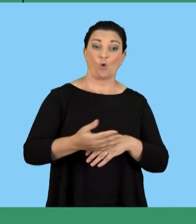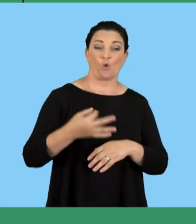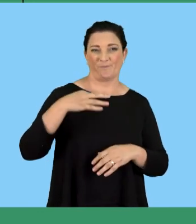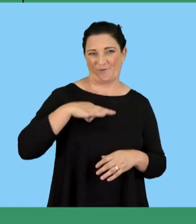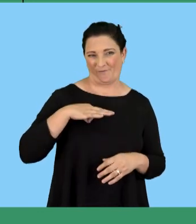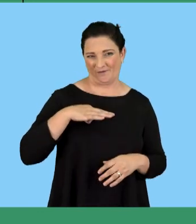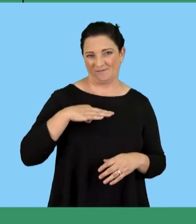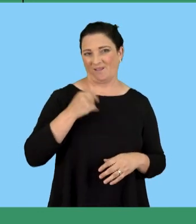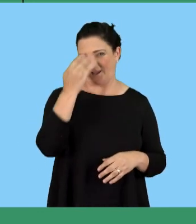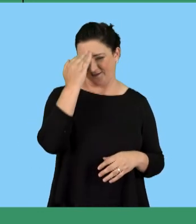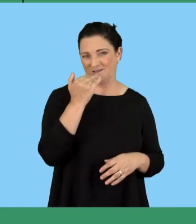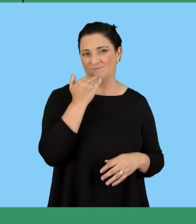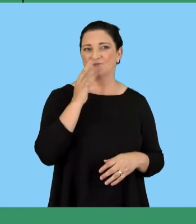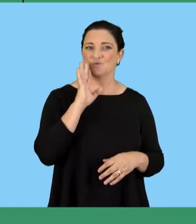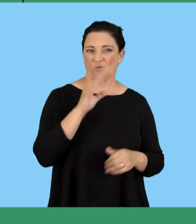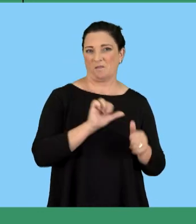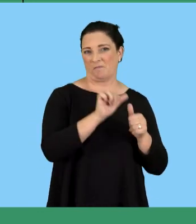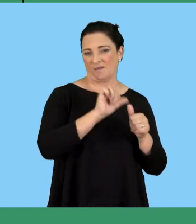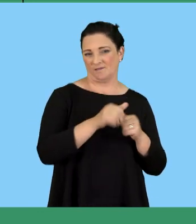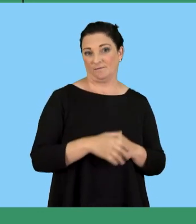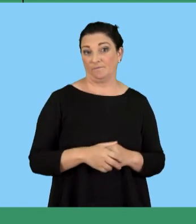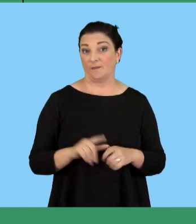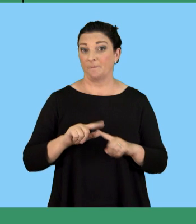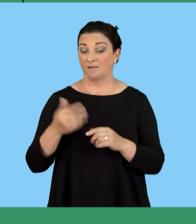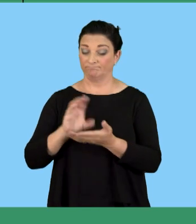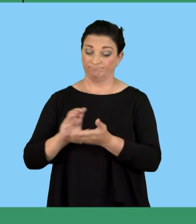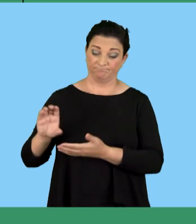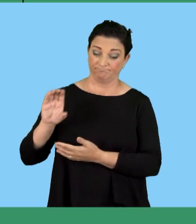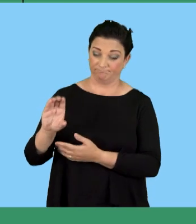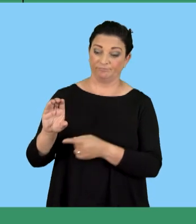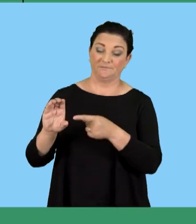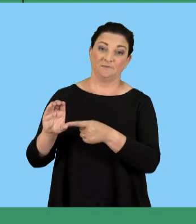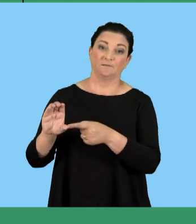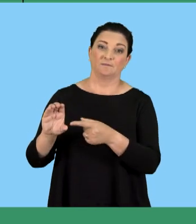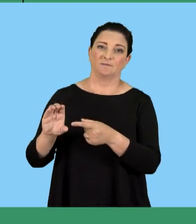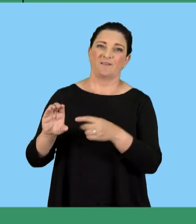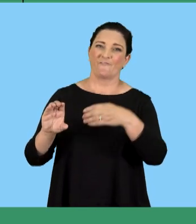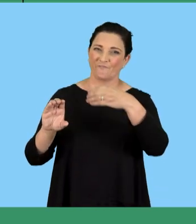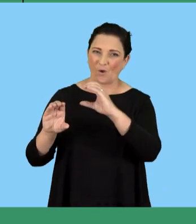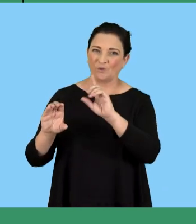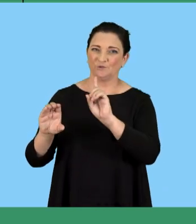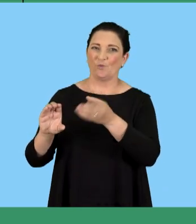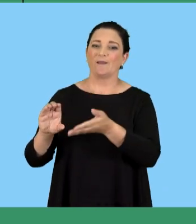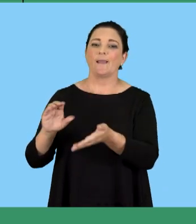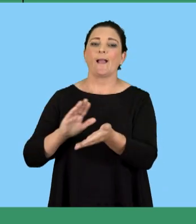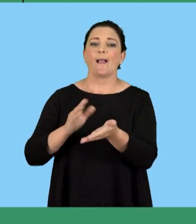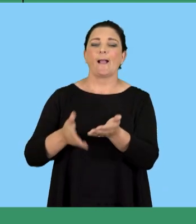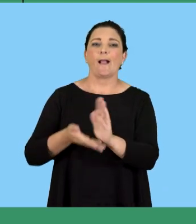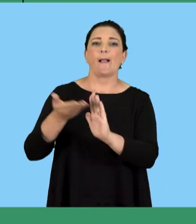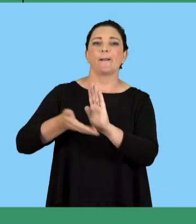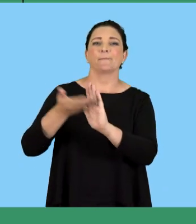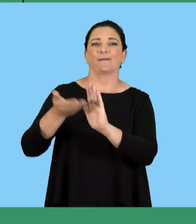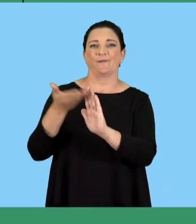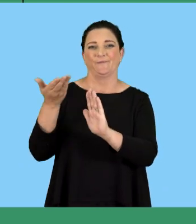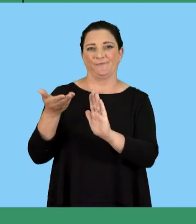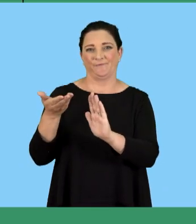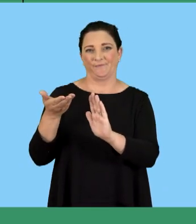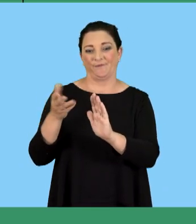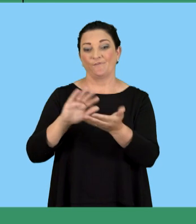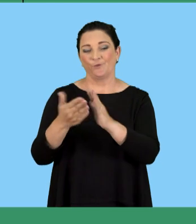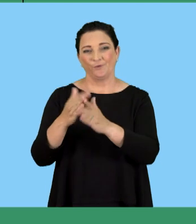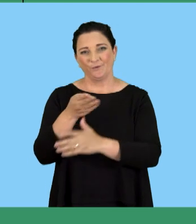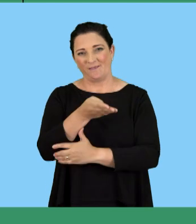attracts customers. It will attract people who have the skills so that they become more and more productive. That will increase